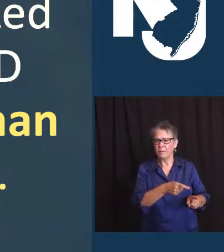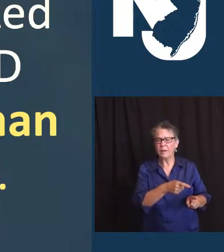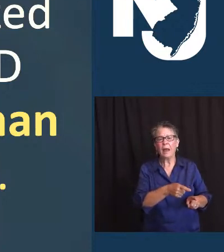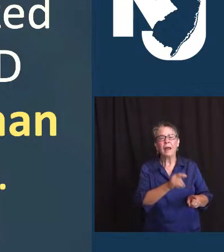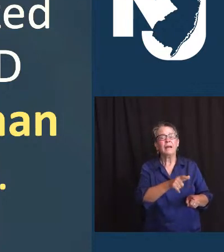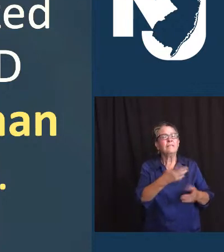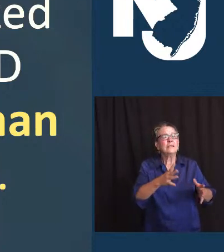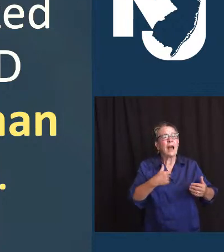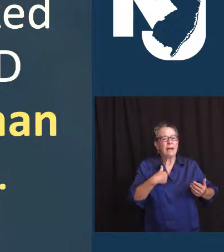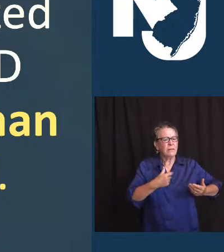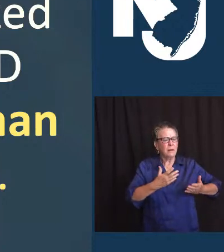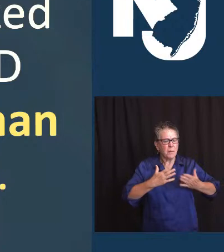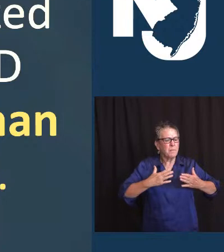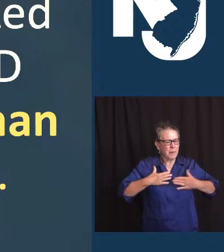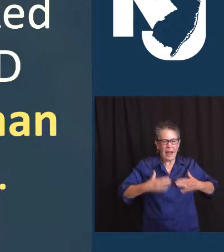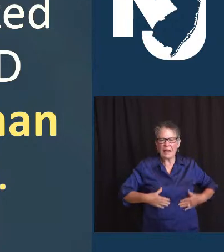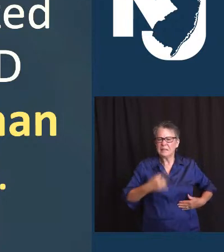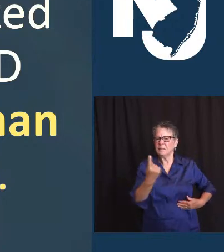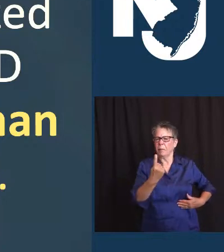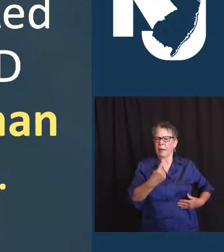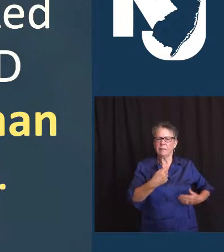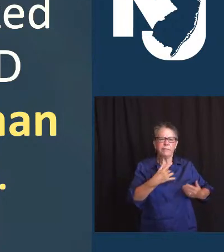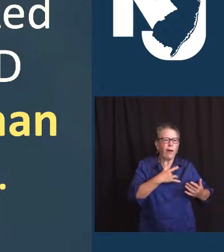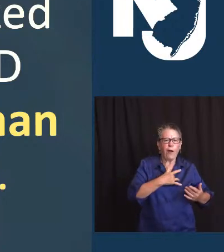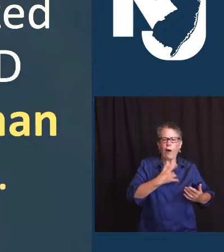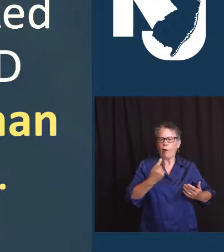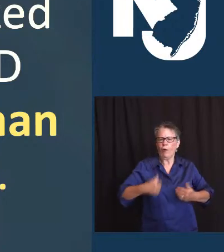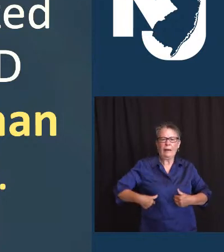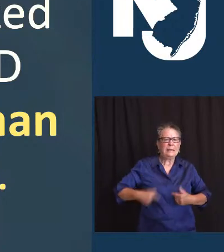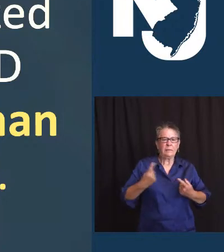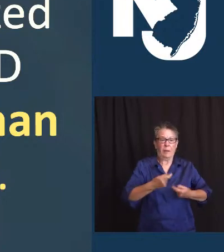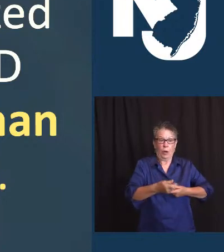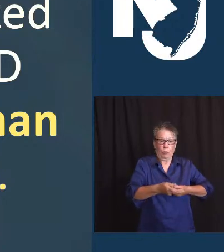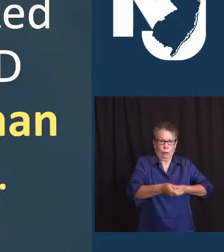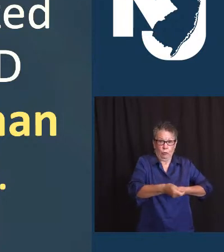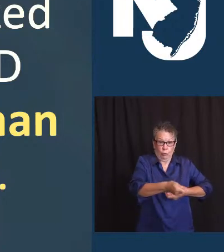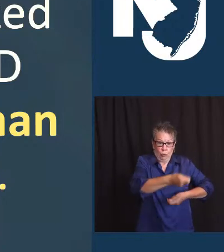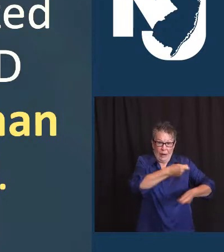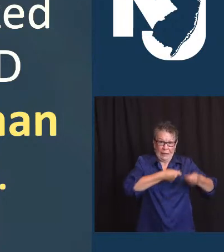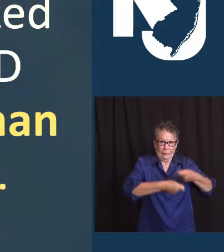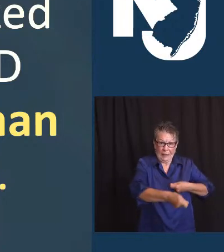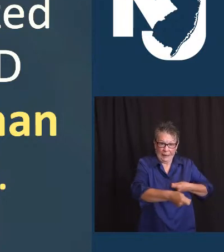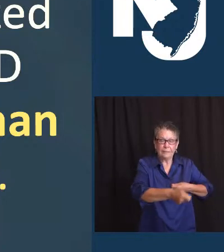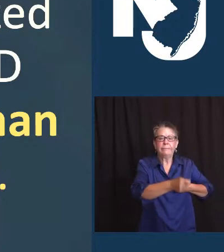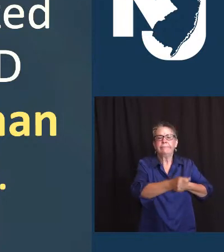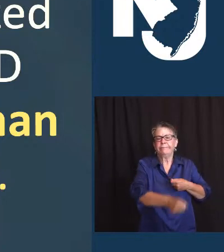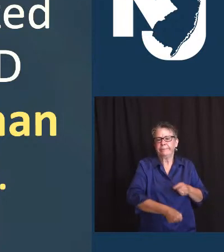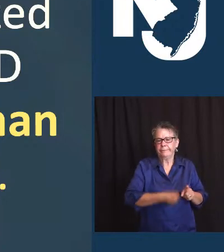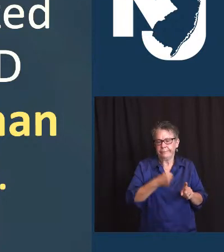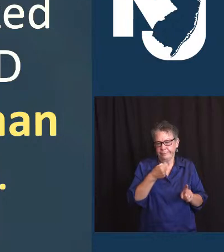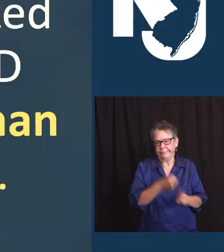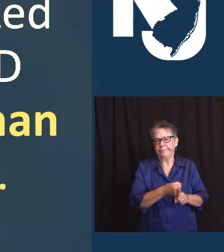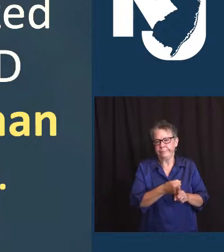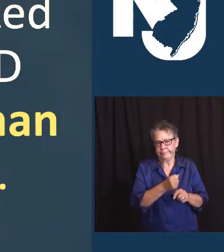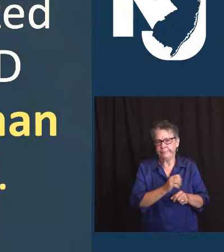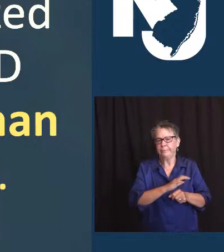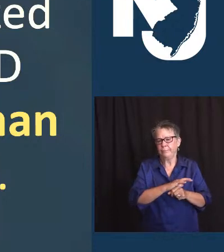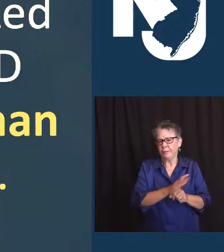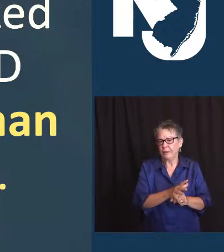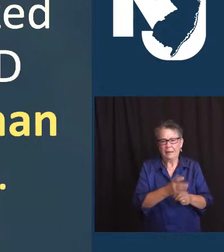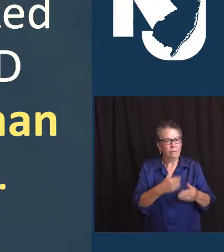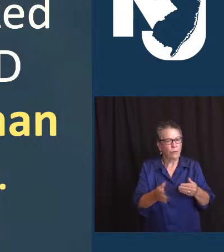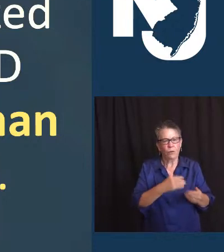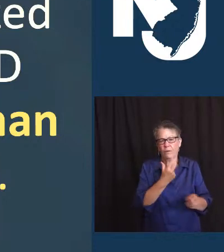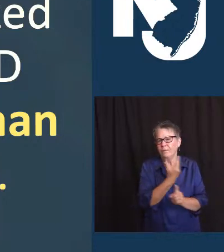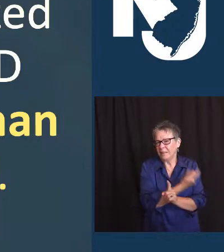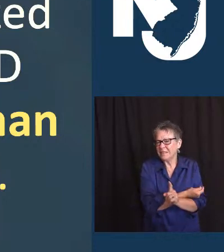to underscore the fact that she was a transplantee and to make the point that others who were transplantees were